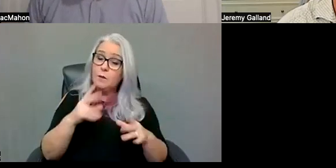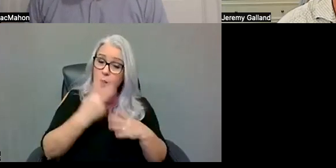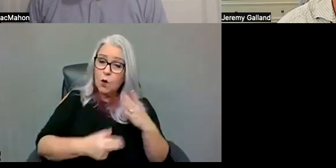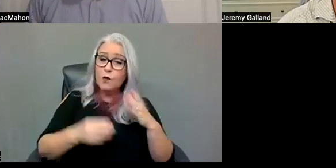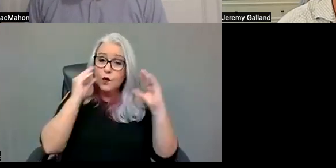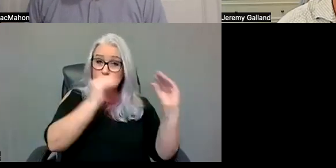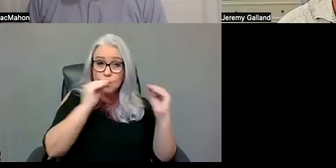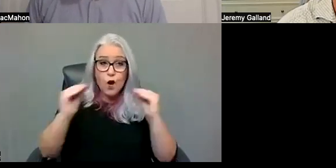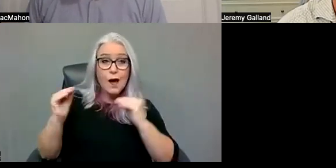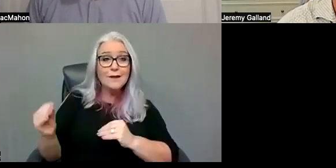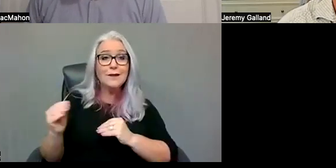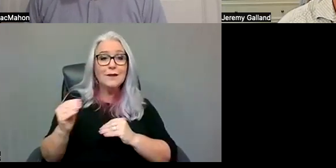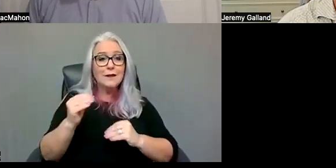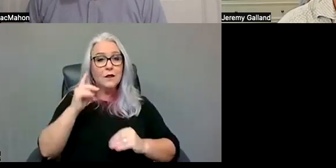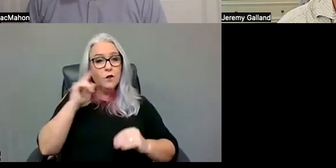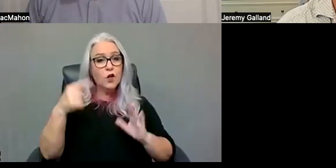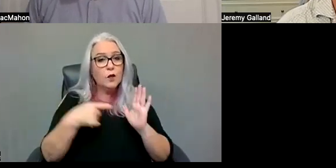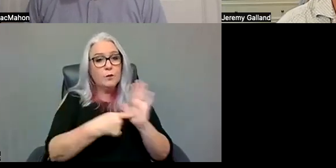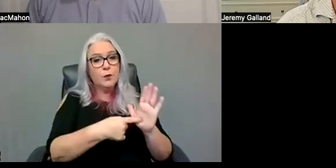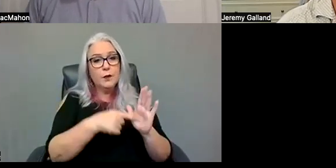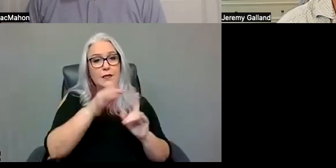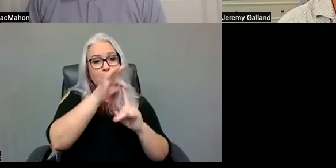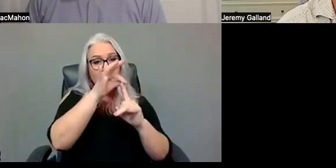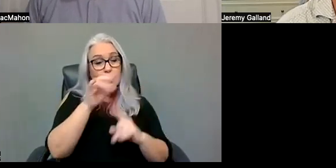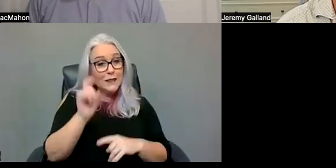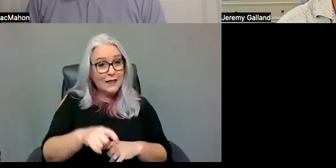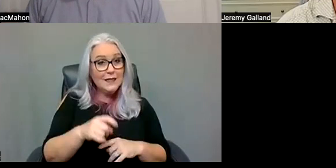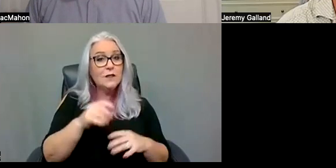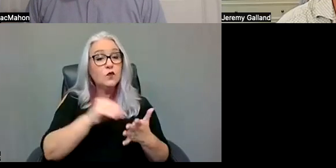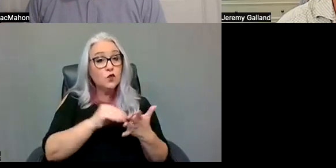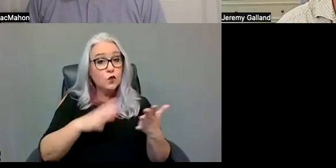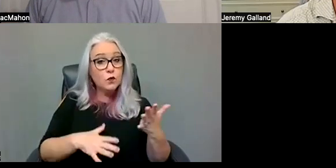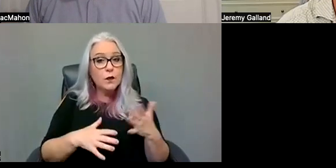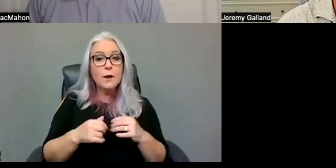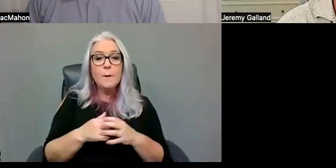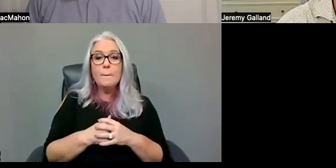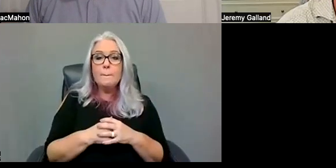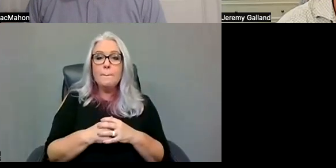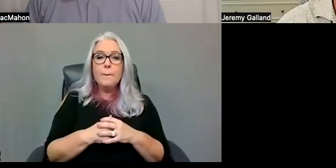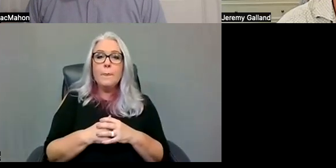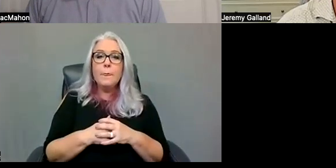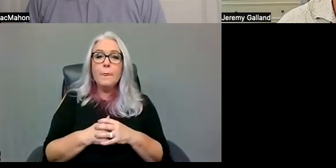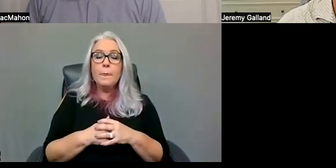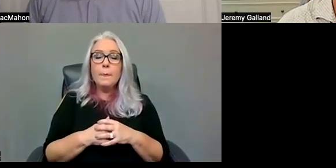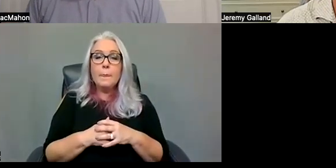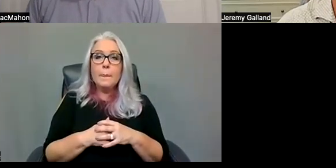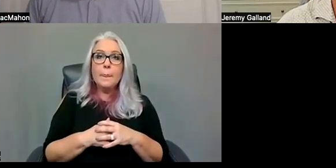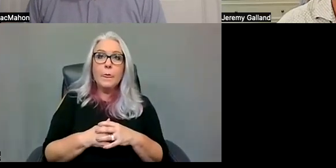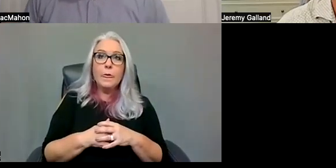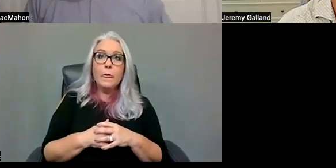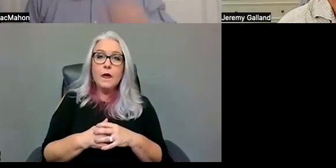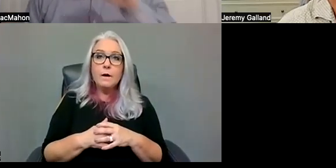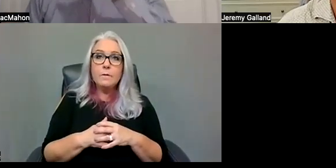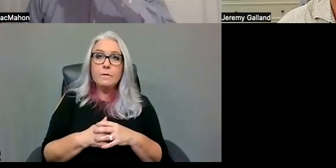identified for special needs. The most important thing to realize about special education is that whenever a teacher is